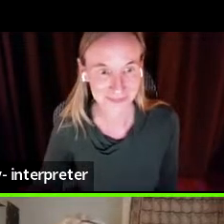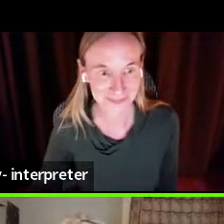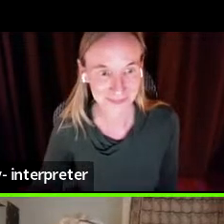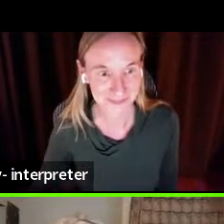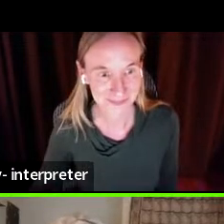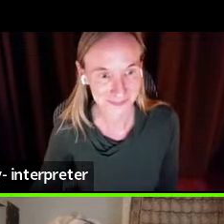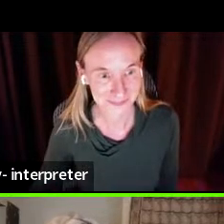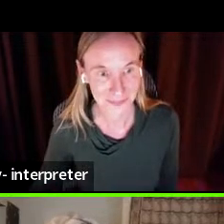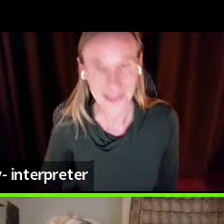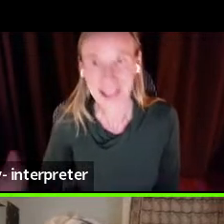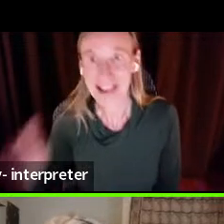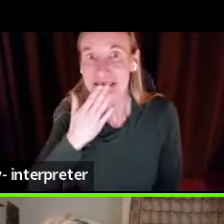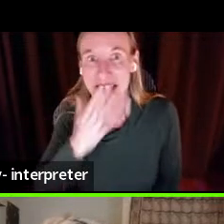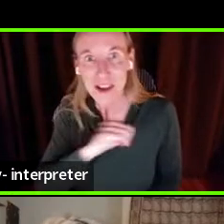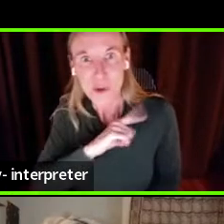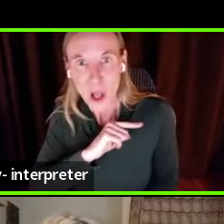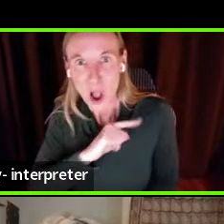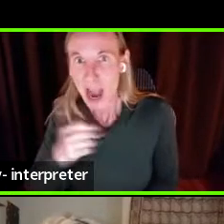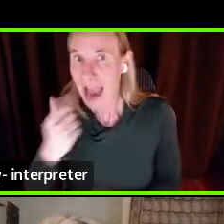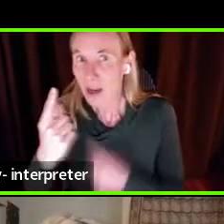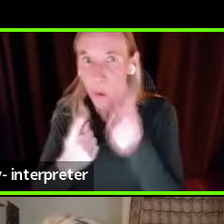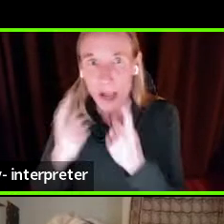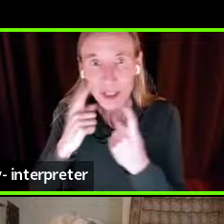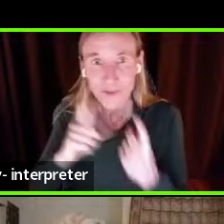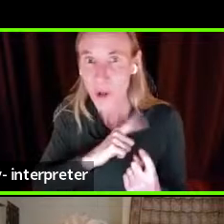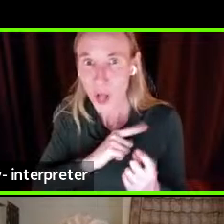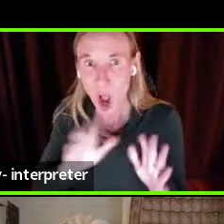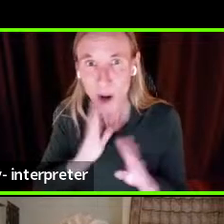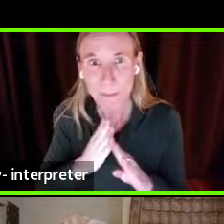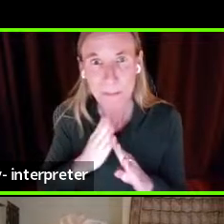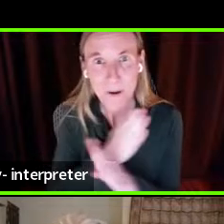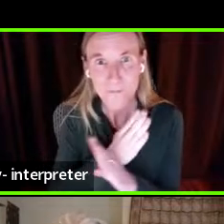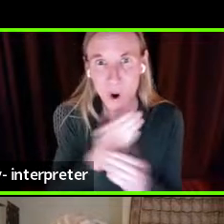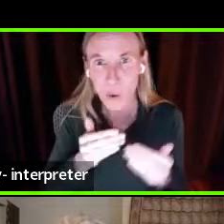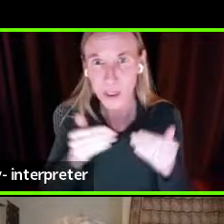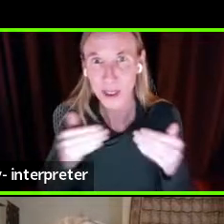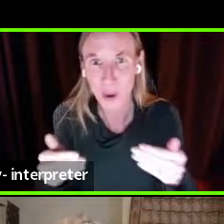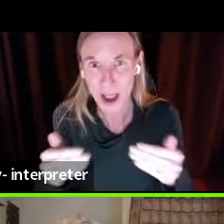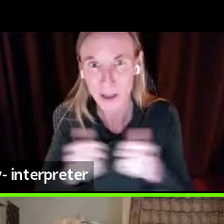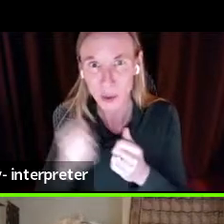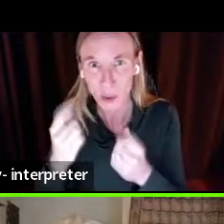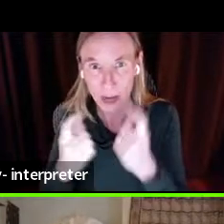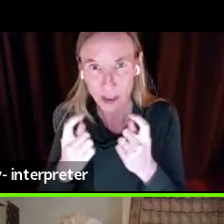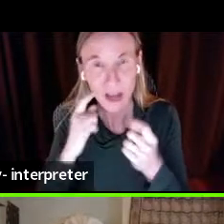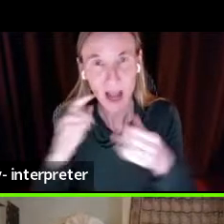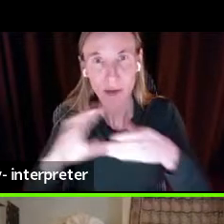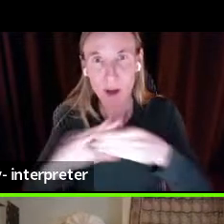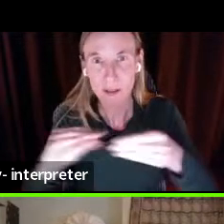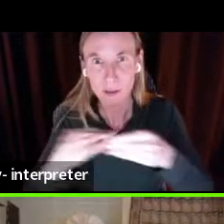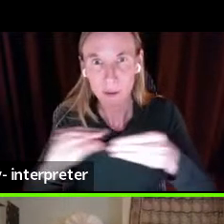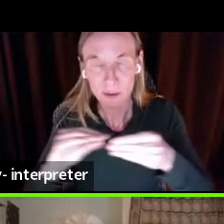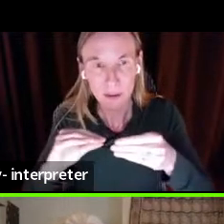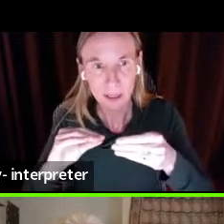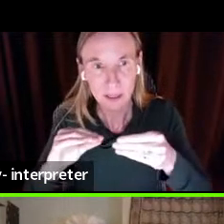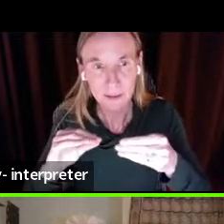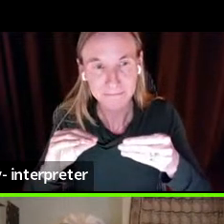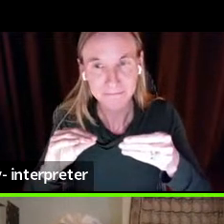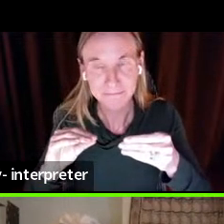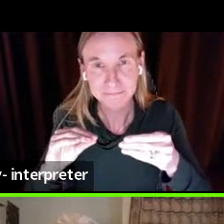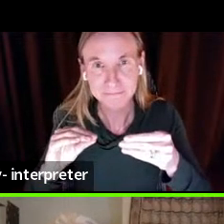anybody have any questions for laura but i before we jump to questions i'd like to just um